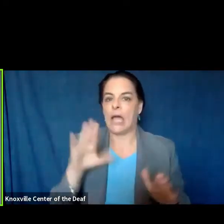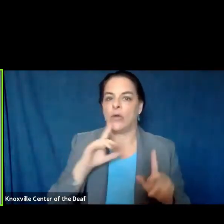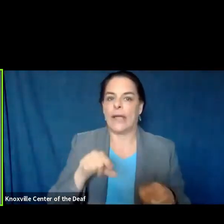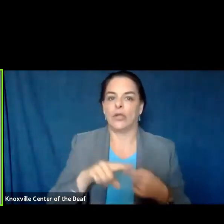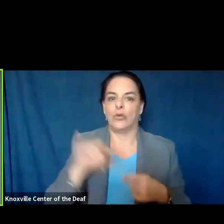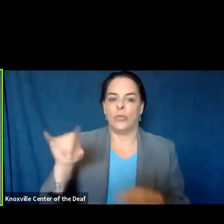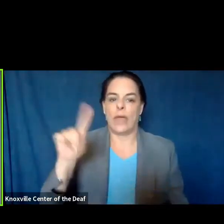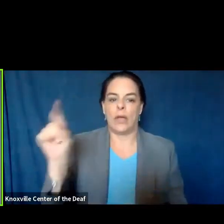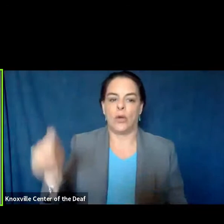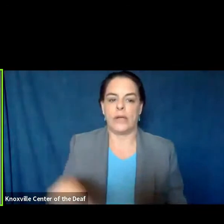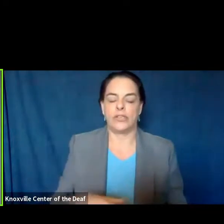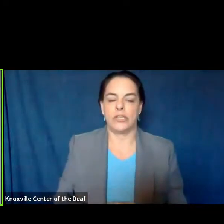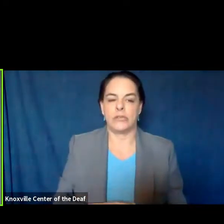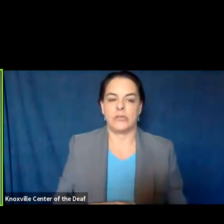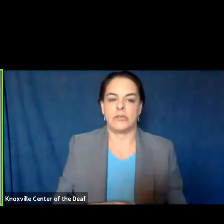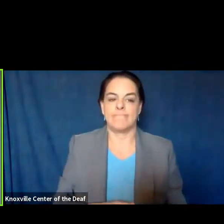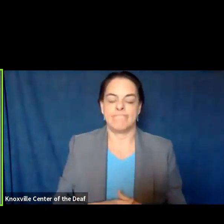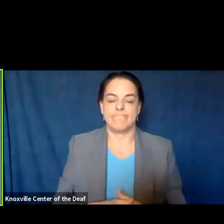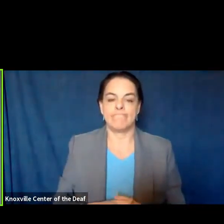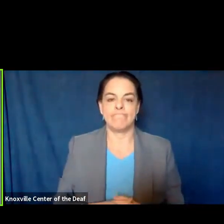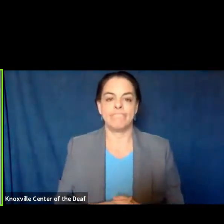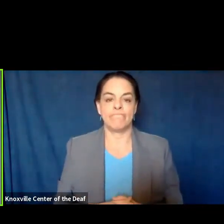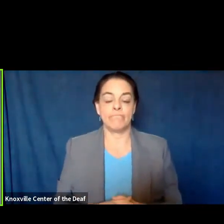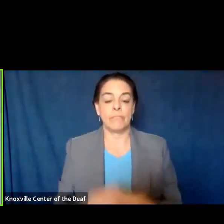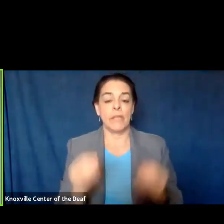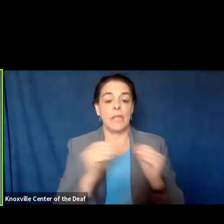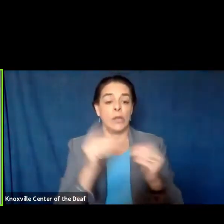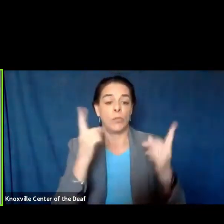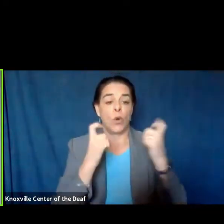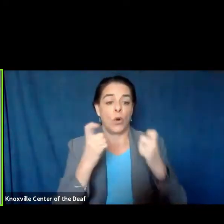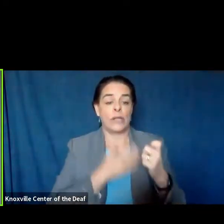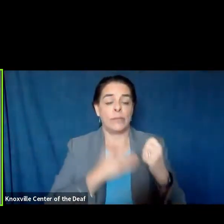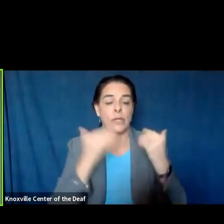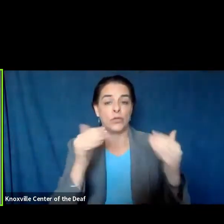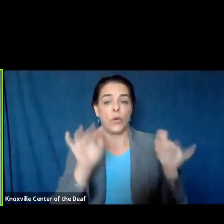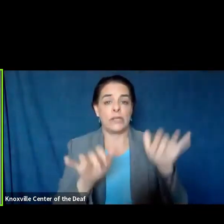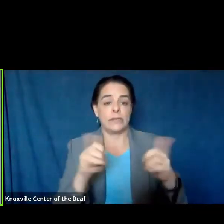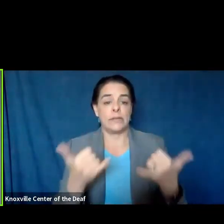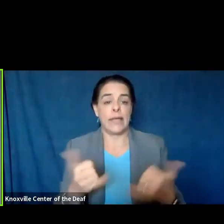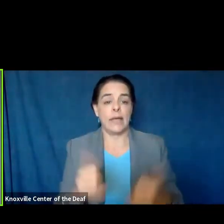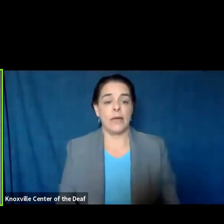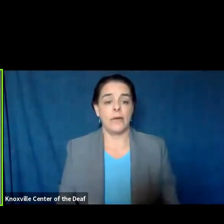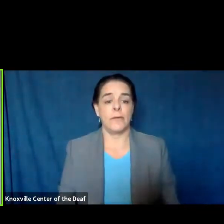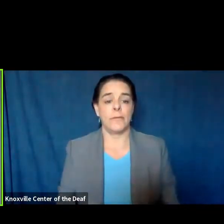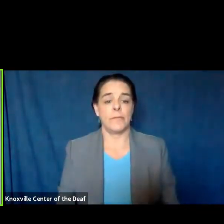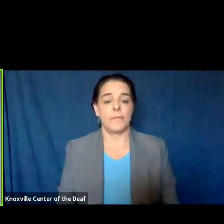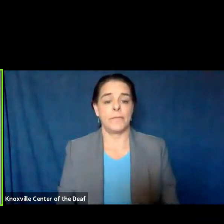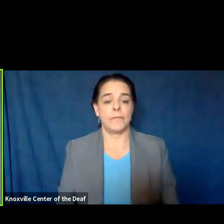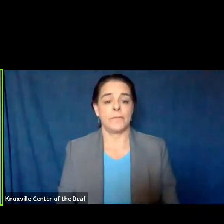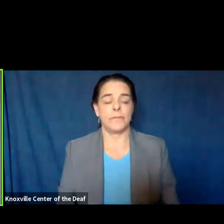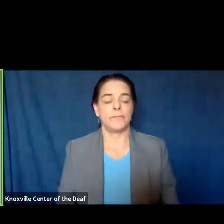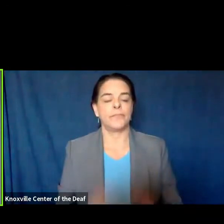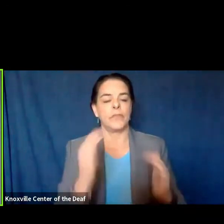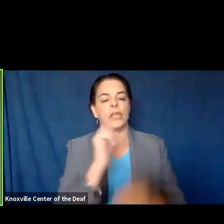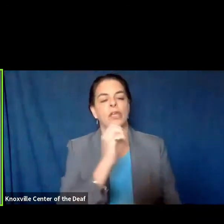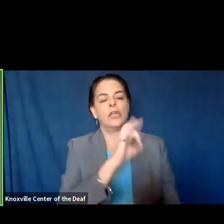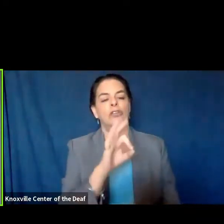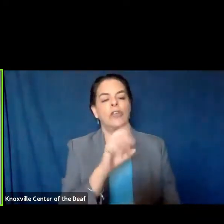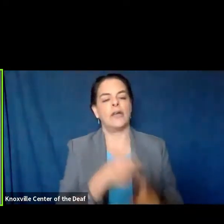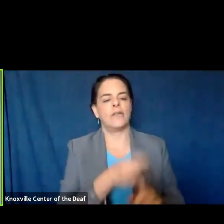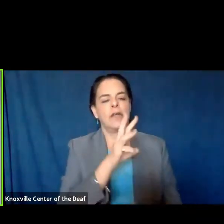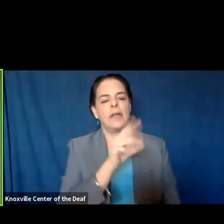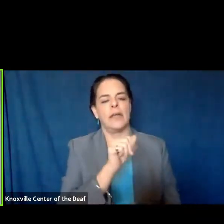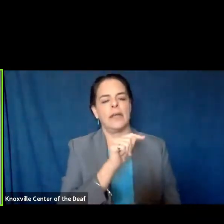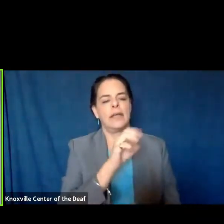the forensic center. Any further questions, please go ahead and submit them. From Jeff with